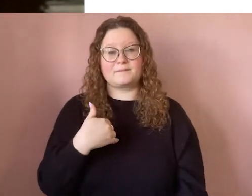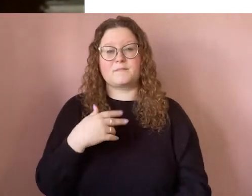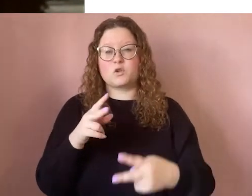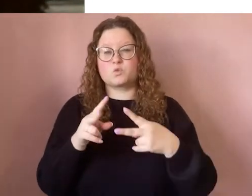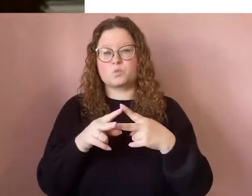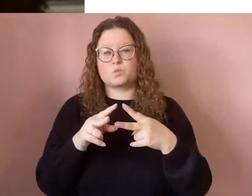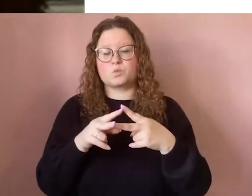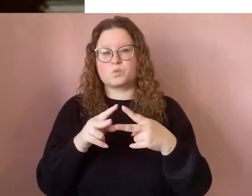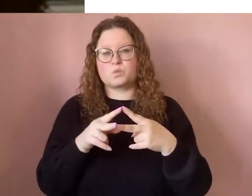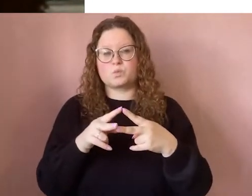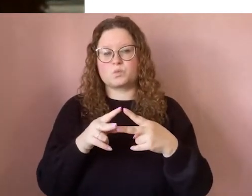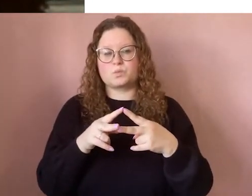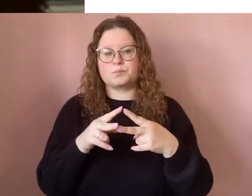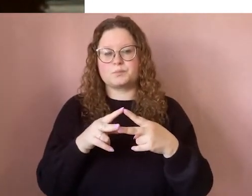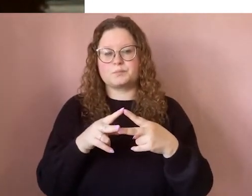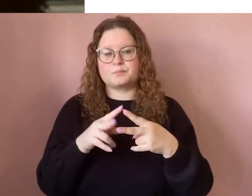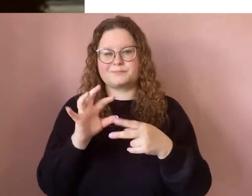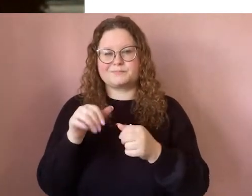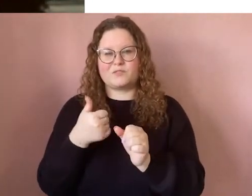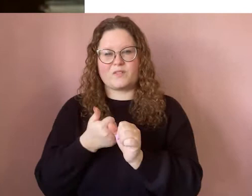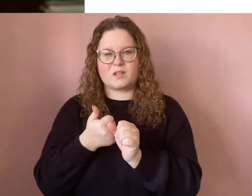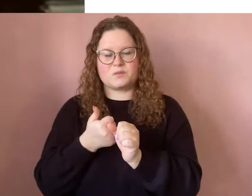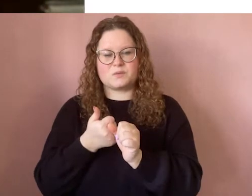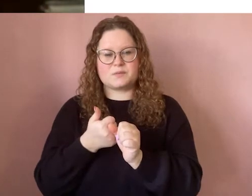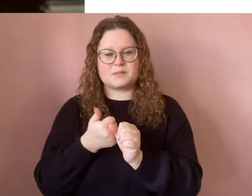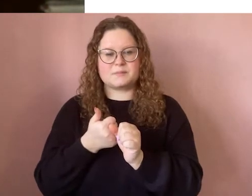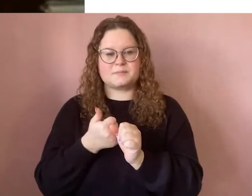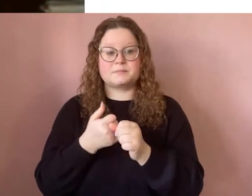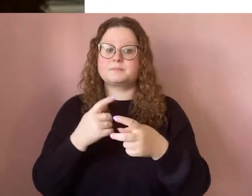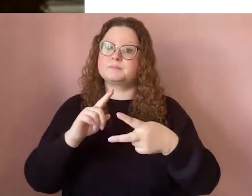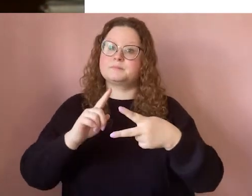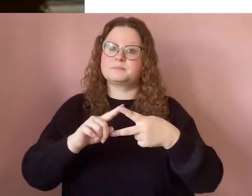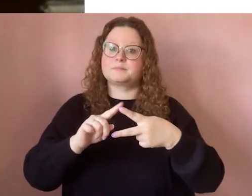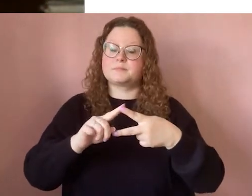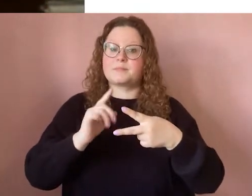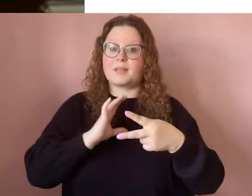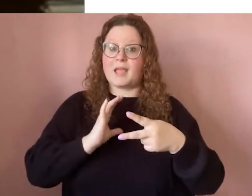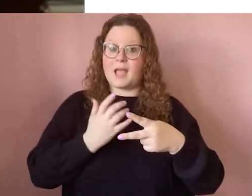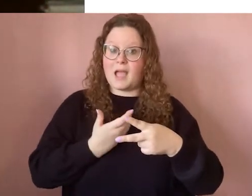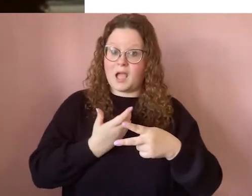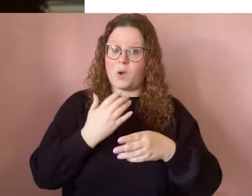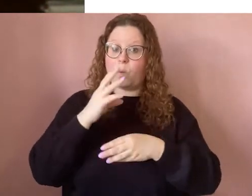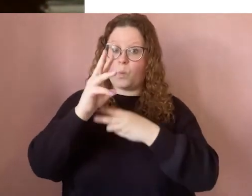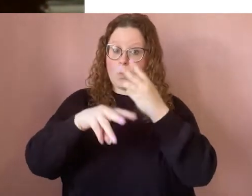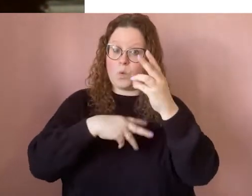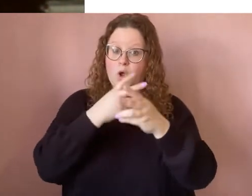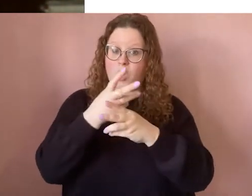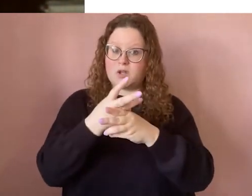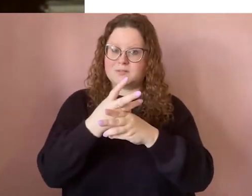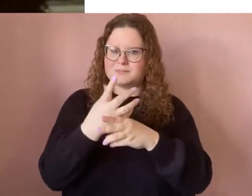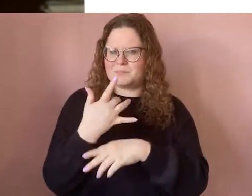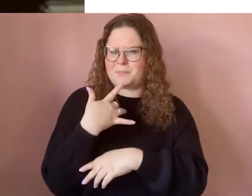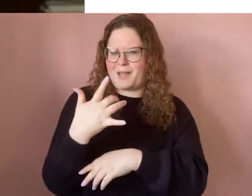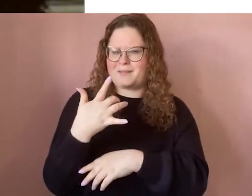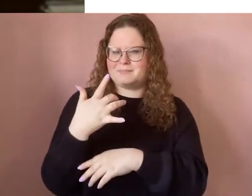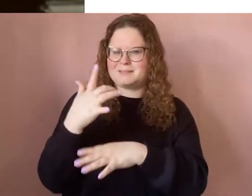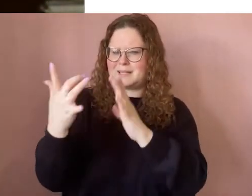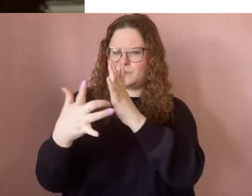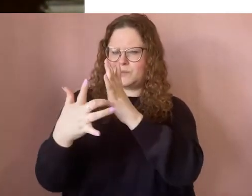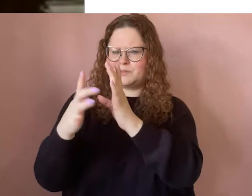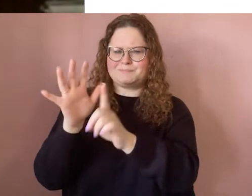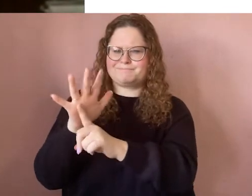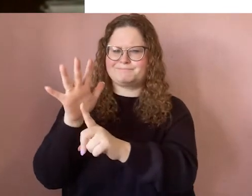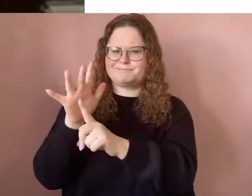of two other factors. One is, in this world we live in this digital world, most